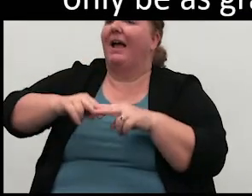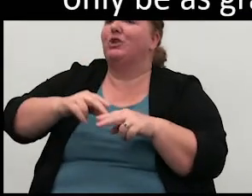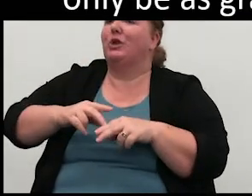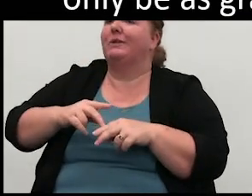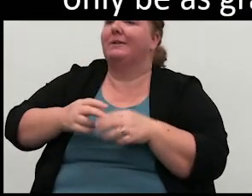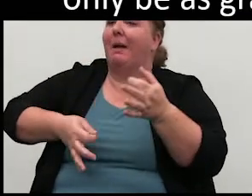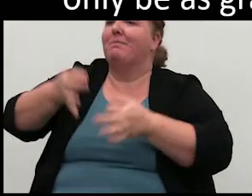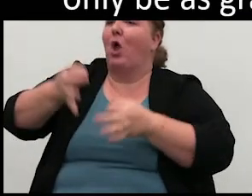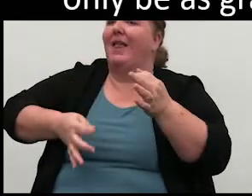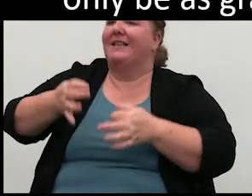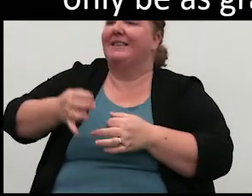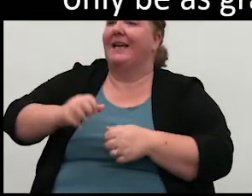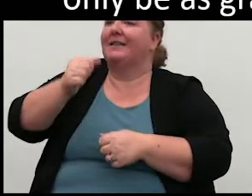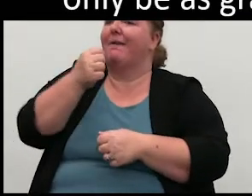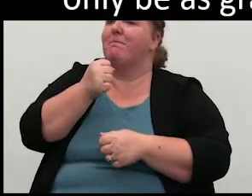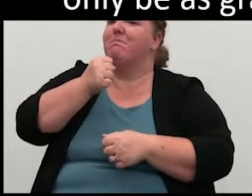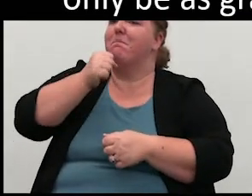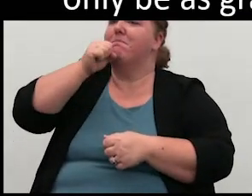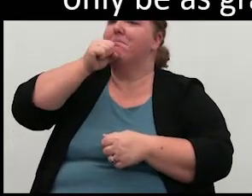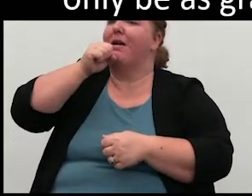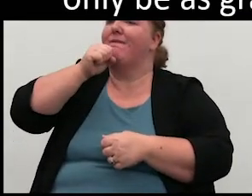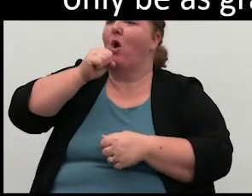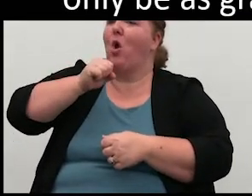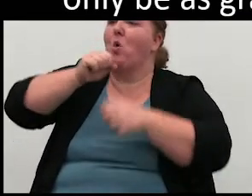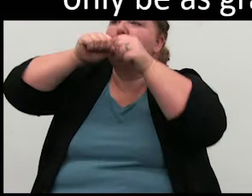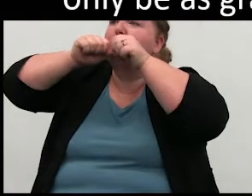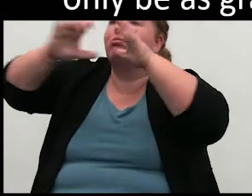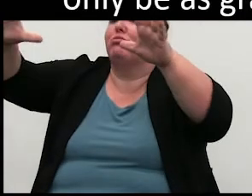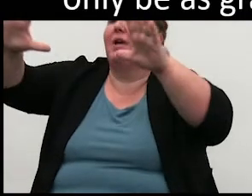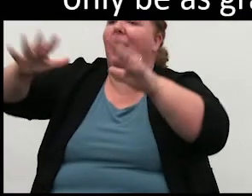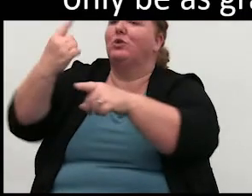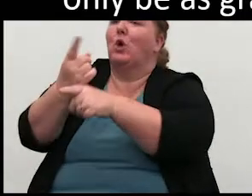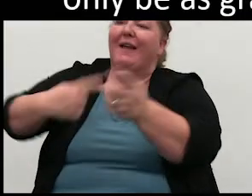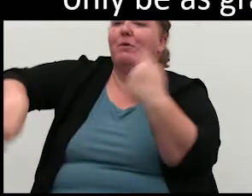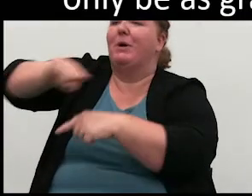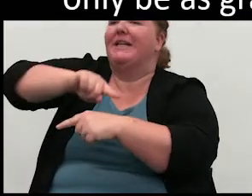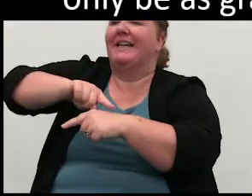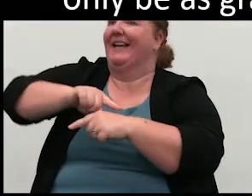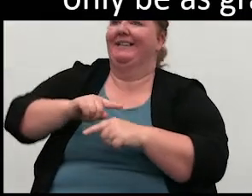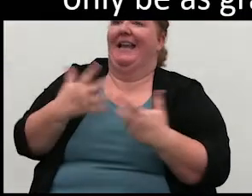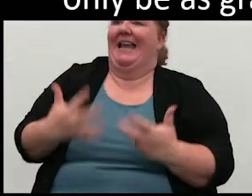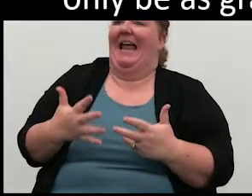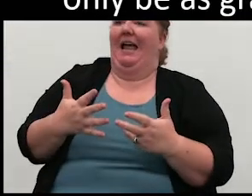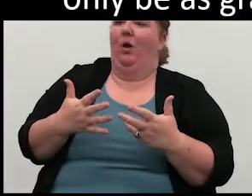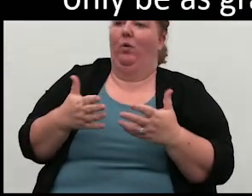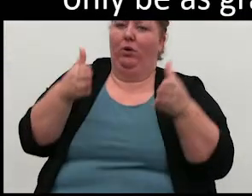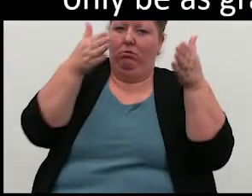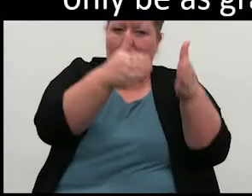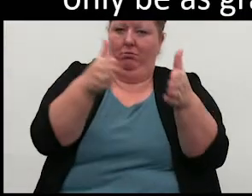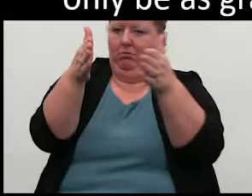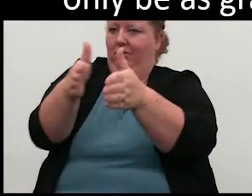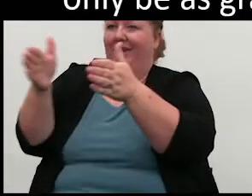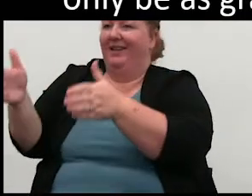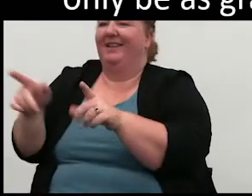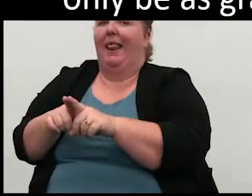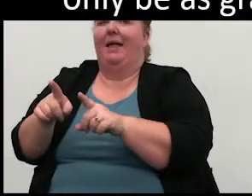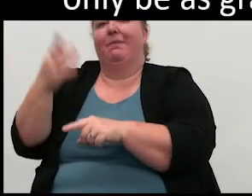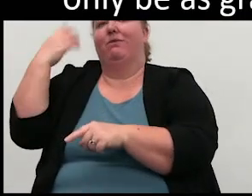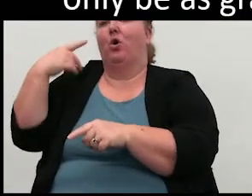about getting out there with one message and perhaps literally the megaphone and saying, keep the coal mines open,